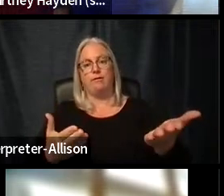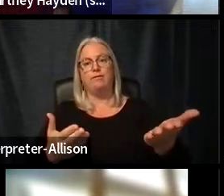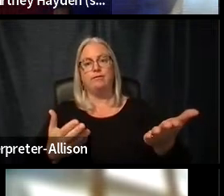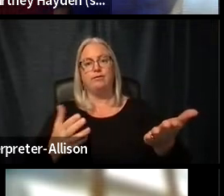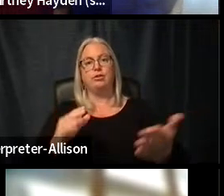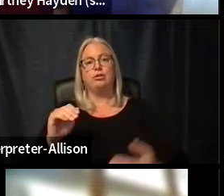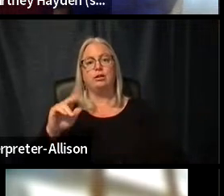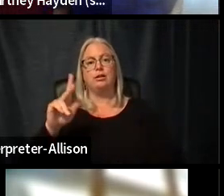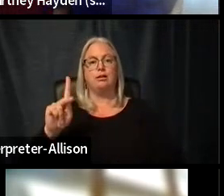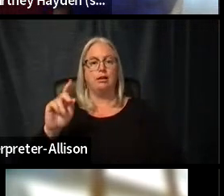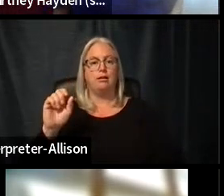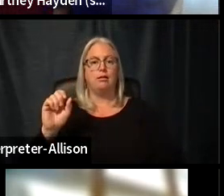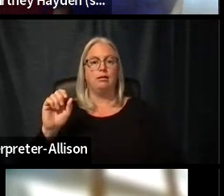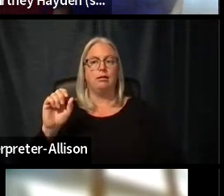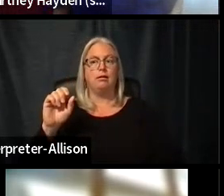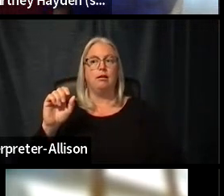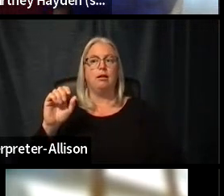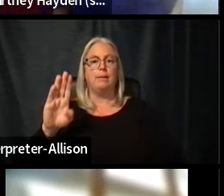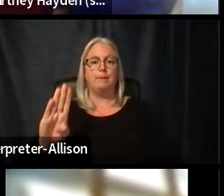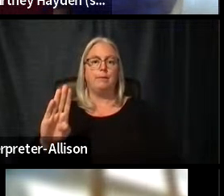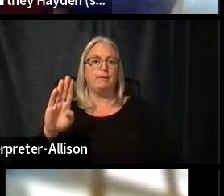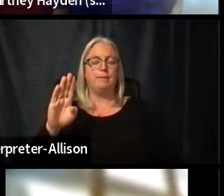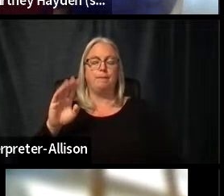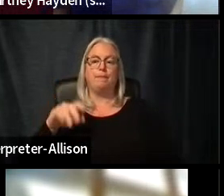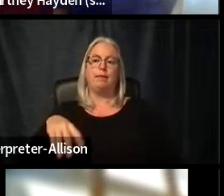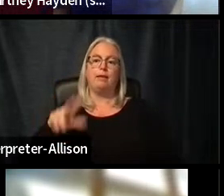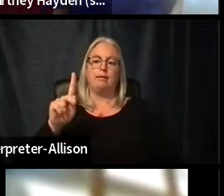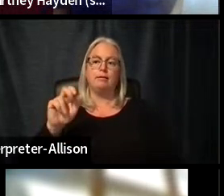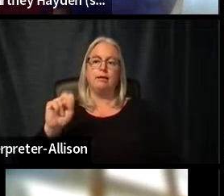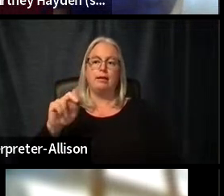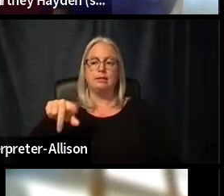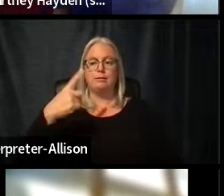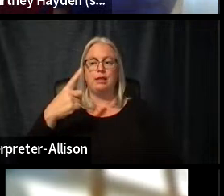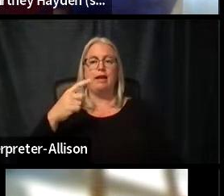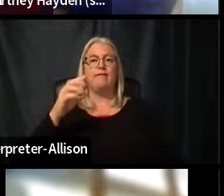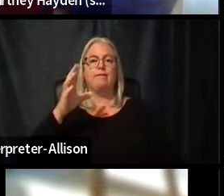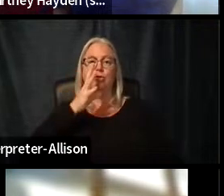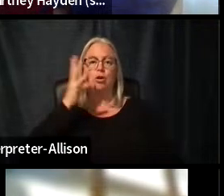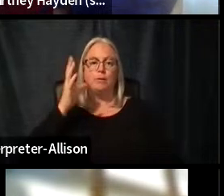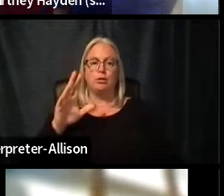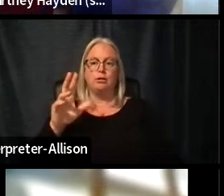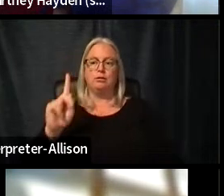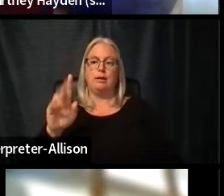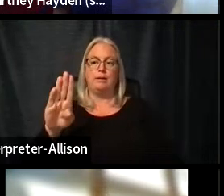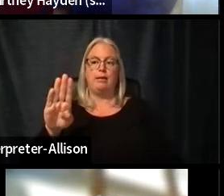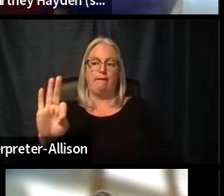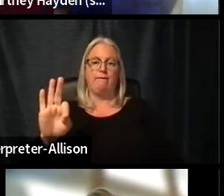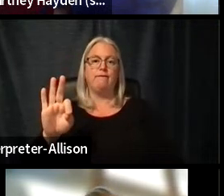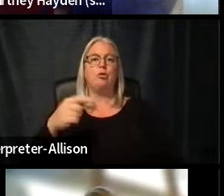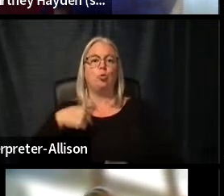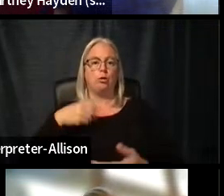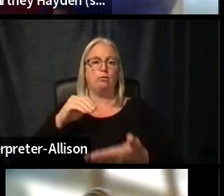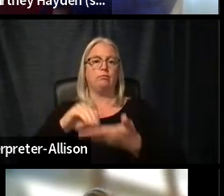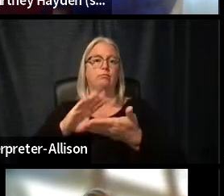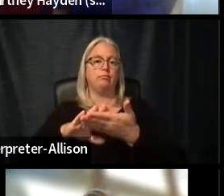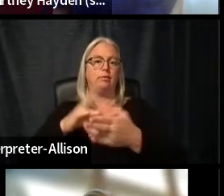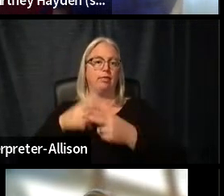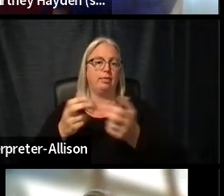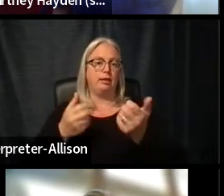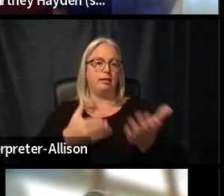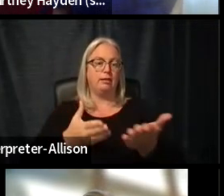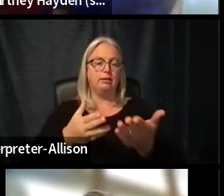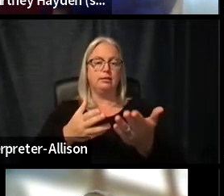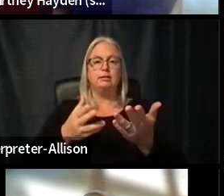And KFB, Kansas Black Farmers and Family Counts, we are on that list. So I just put that out there. Now, I don't